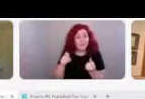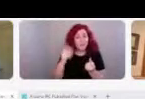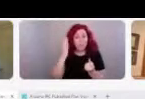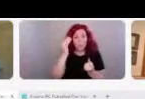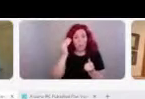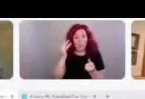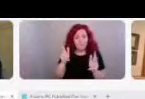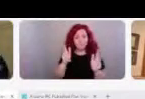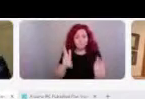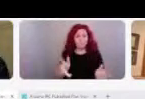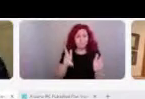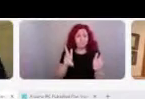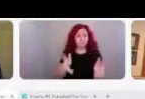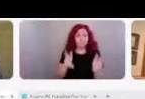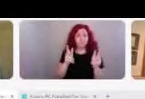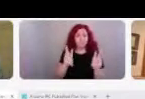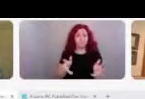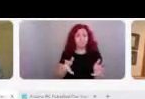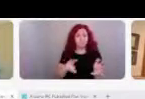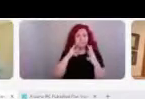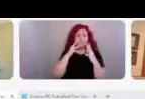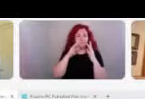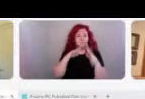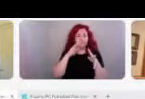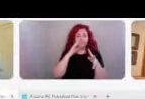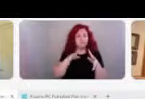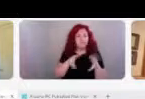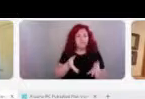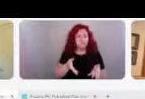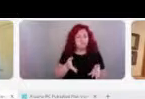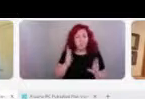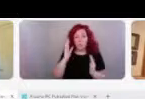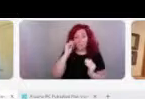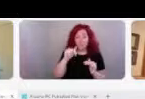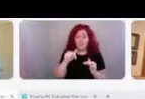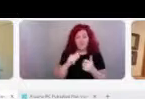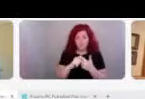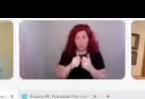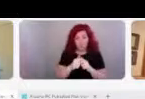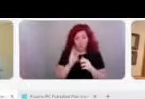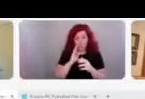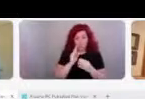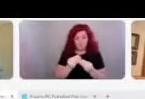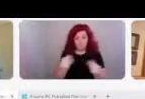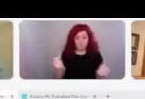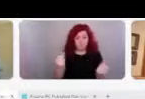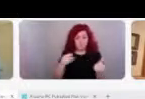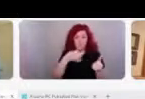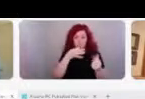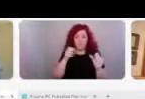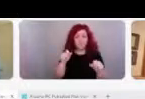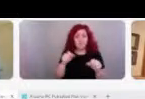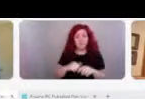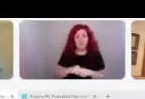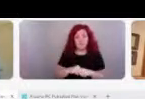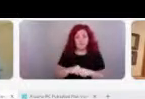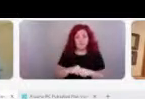left behind and i hope this issue might be respond as soon as possible